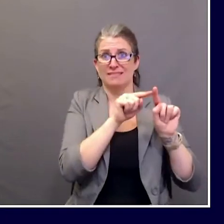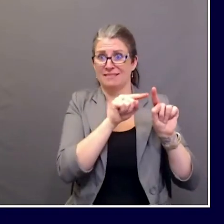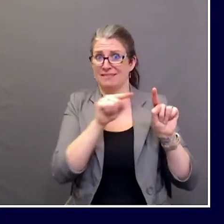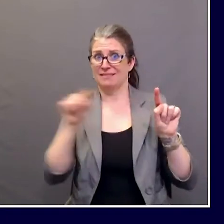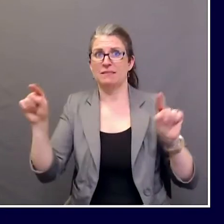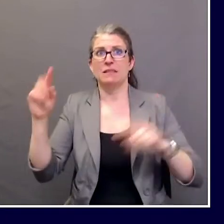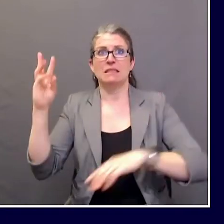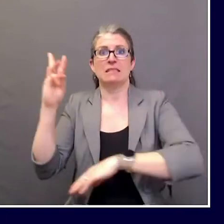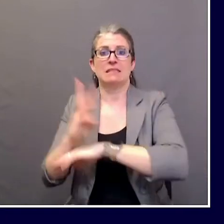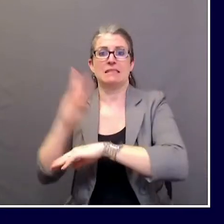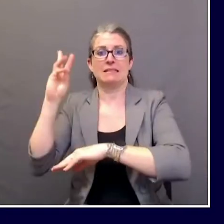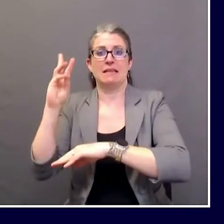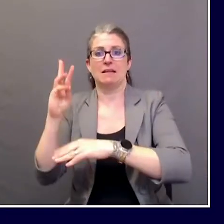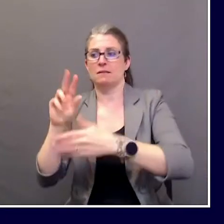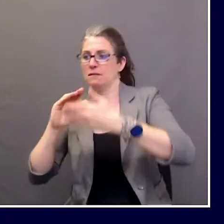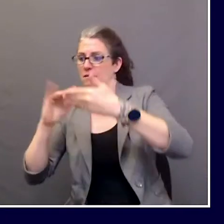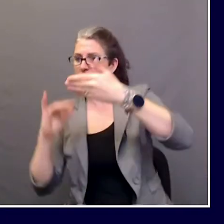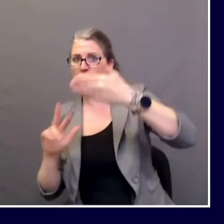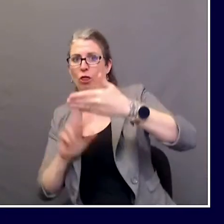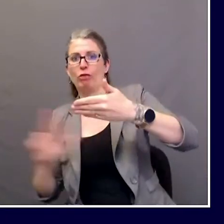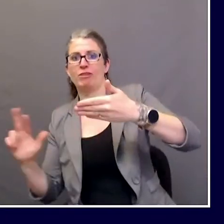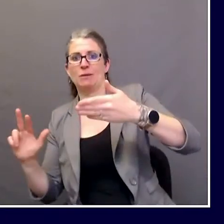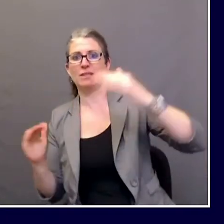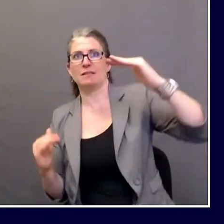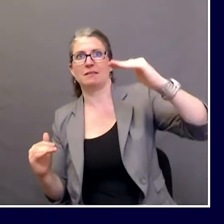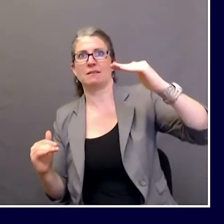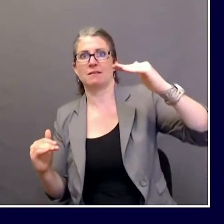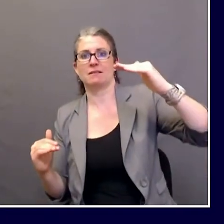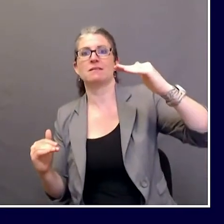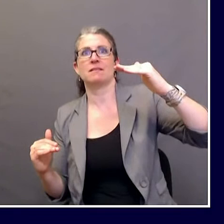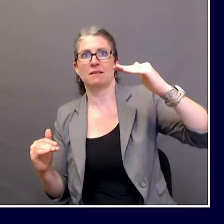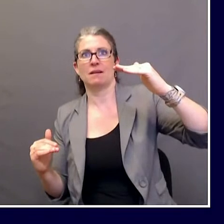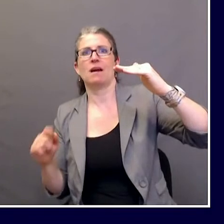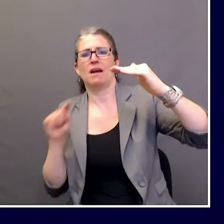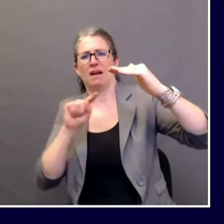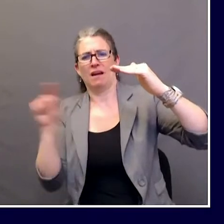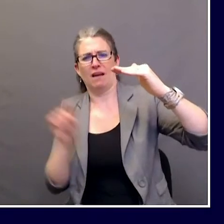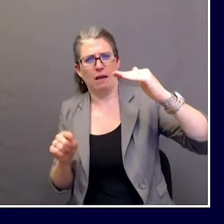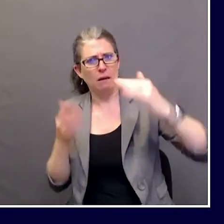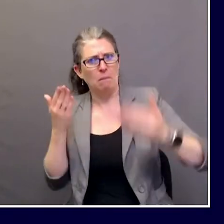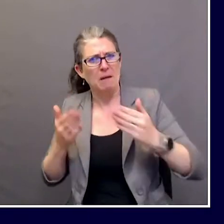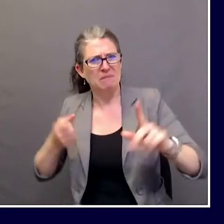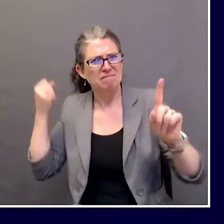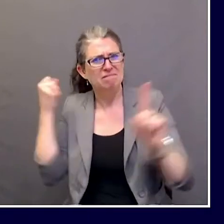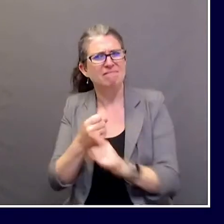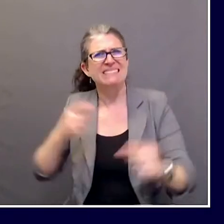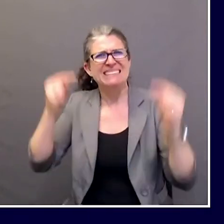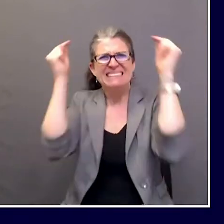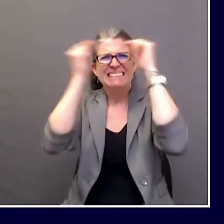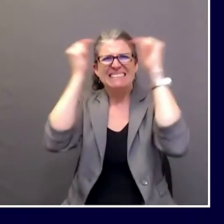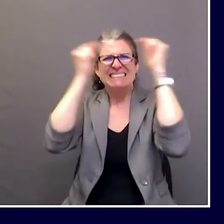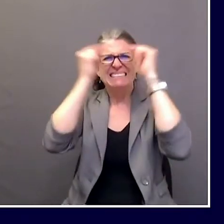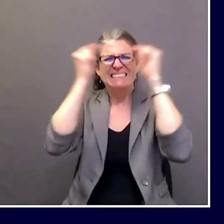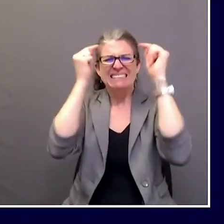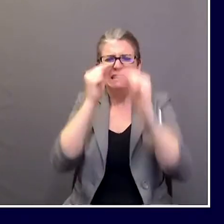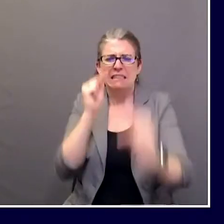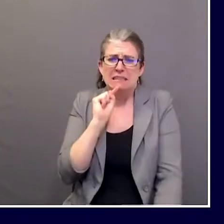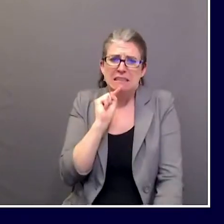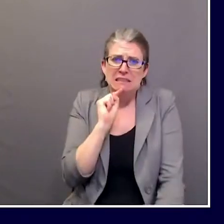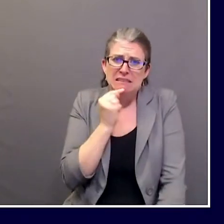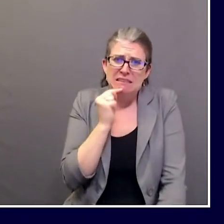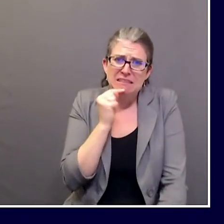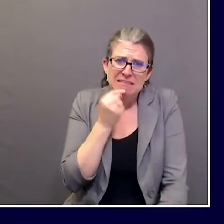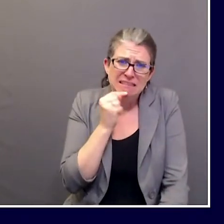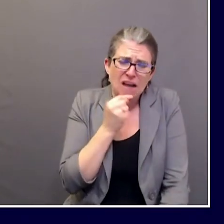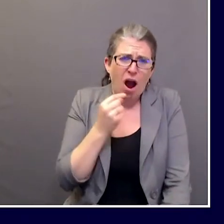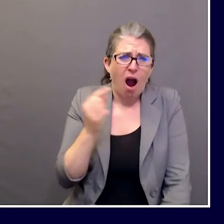have symptoms such as a severe headache, severe being the operative term. Some people describe it as one of